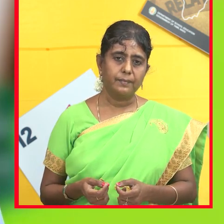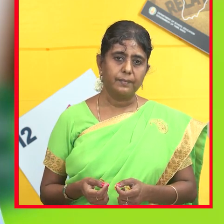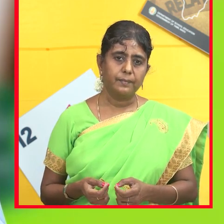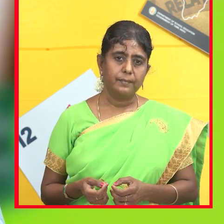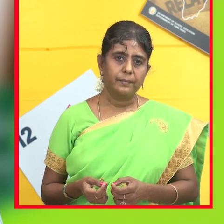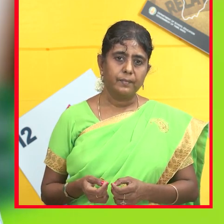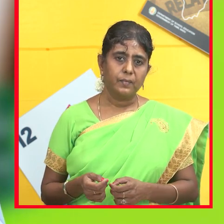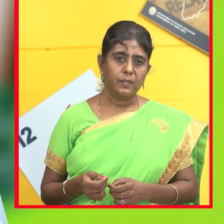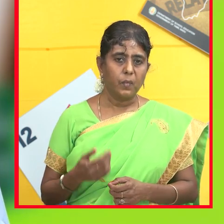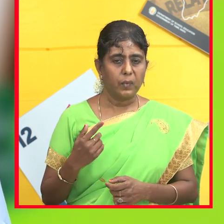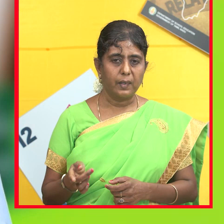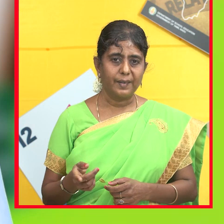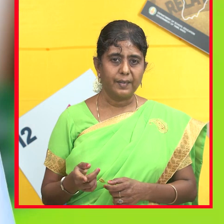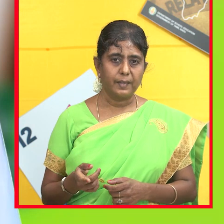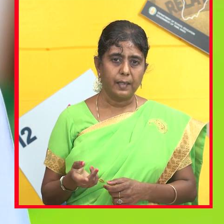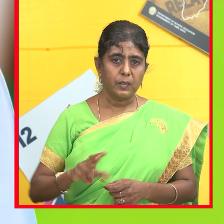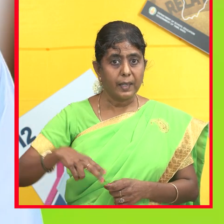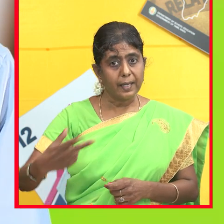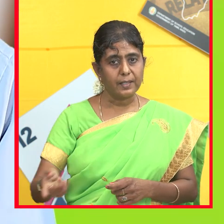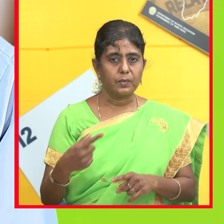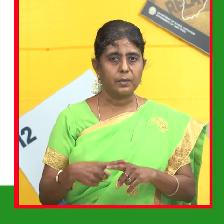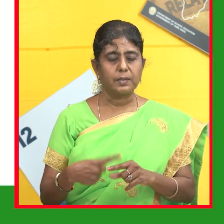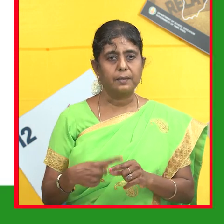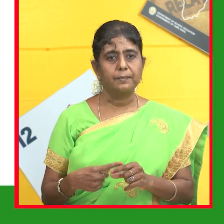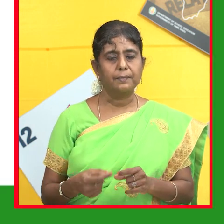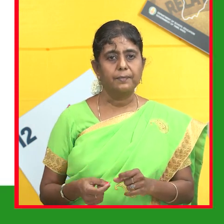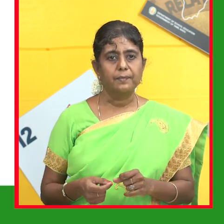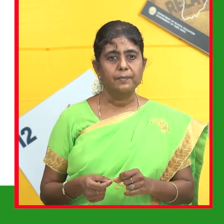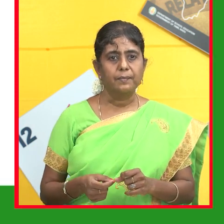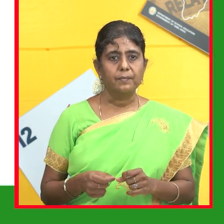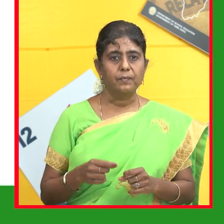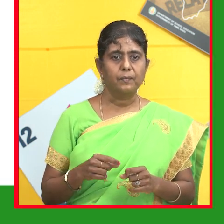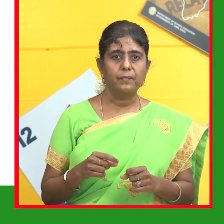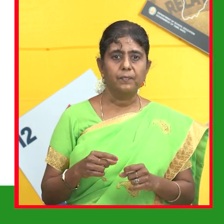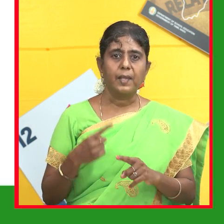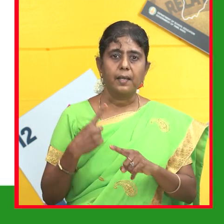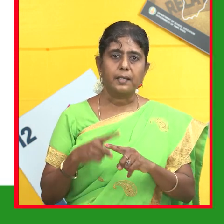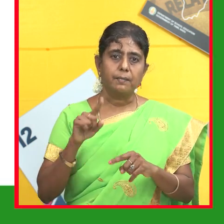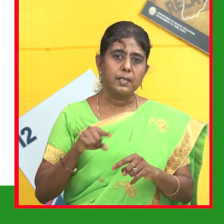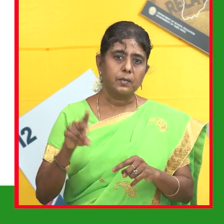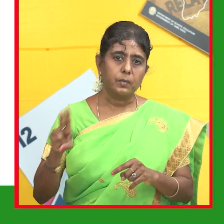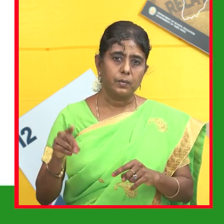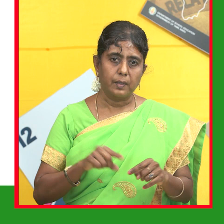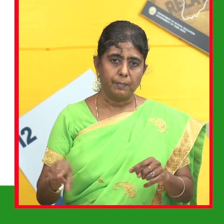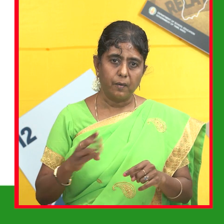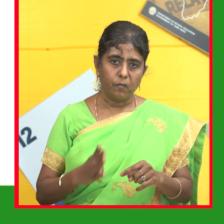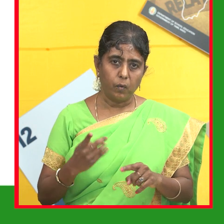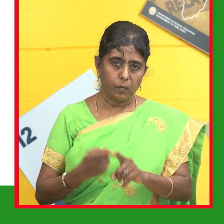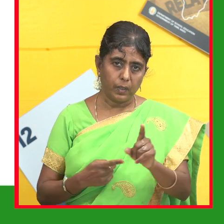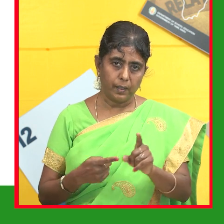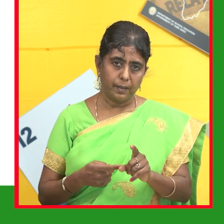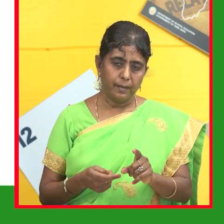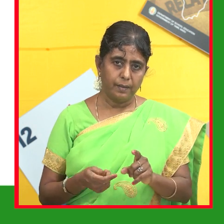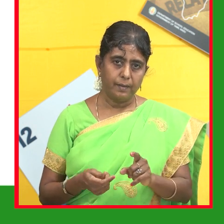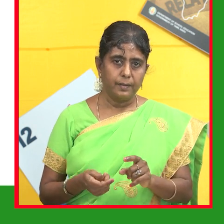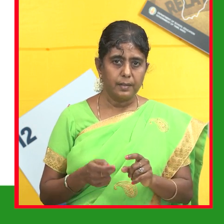the difference. Okay, now let's go for the next question. That is x plus 2 divided by 4y. Again